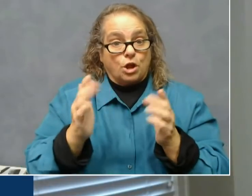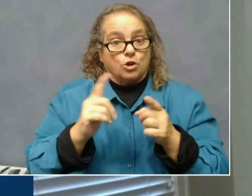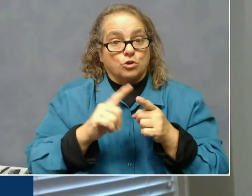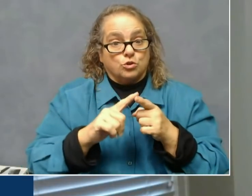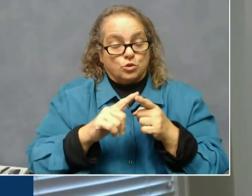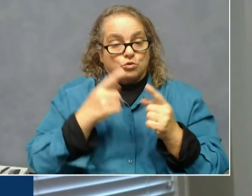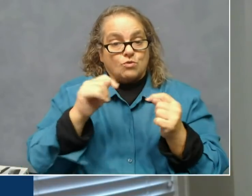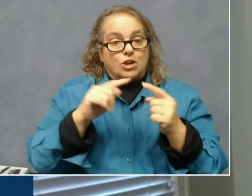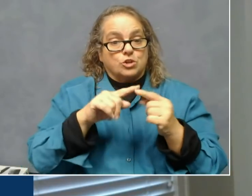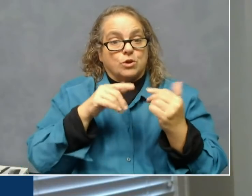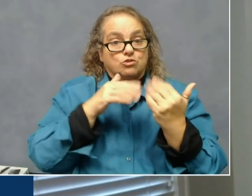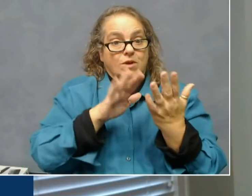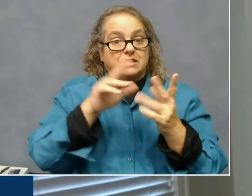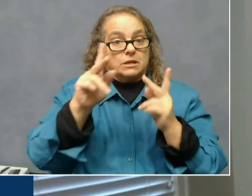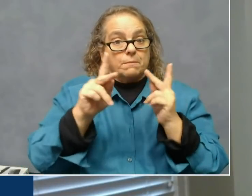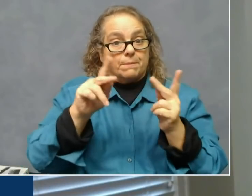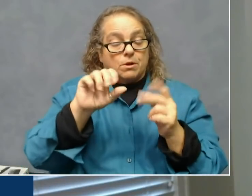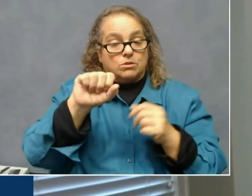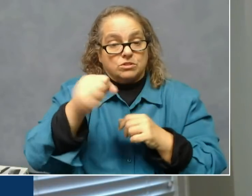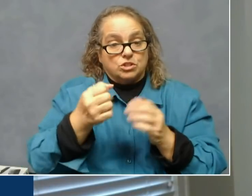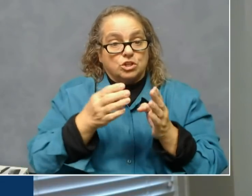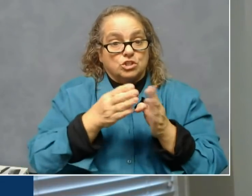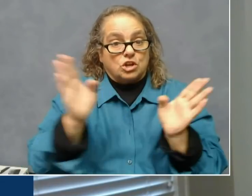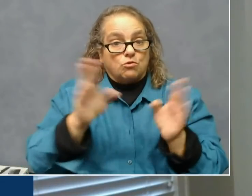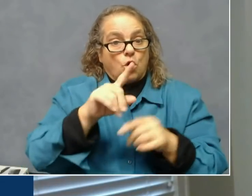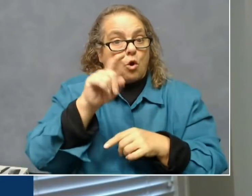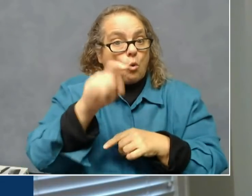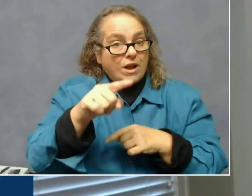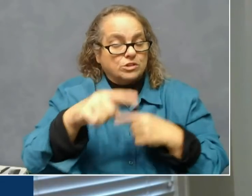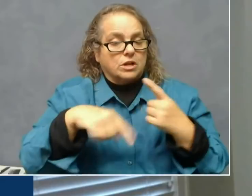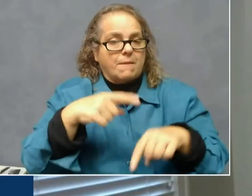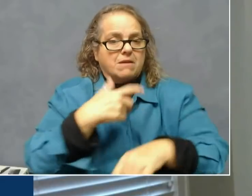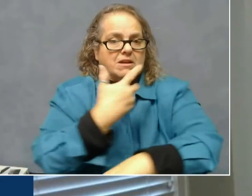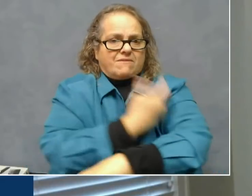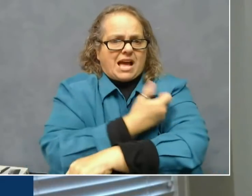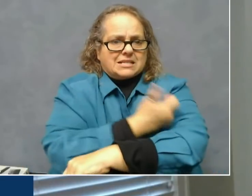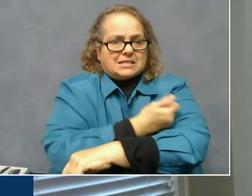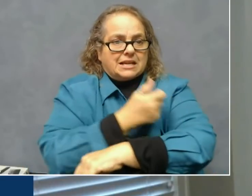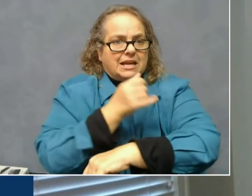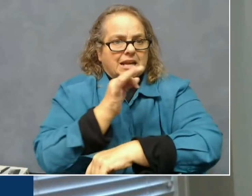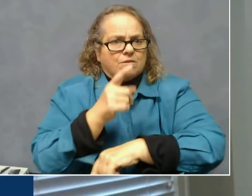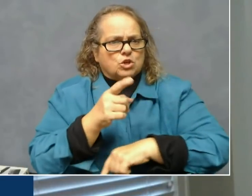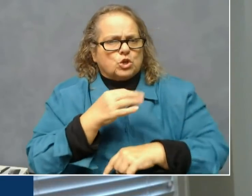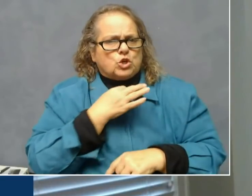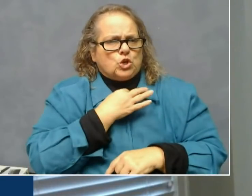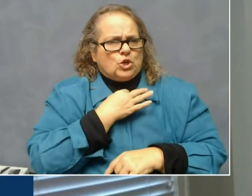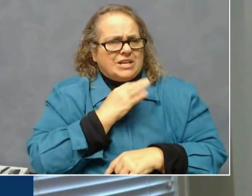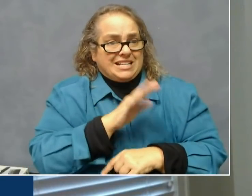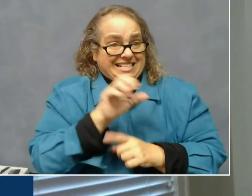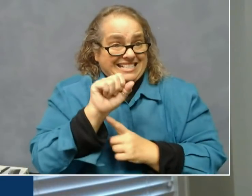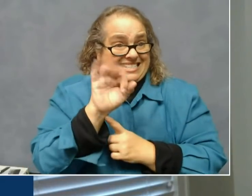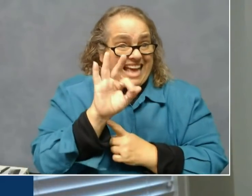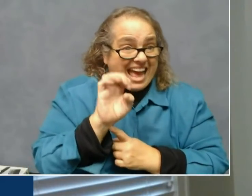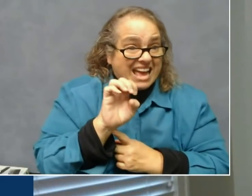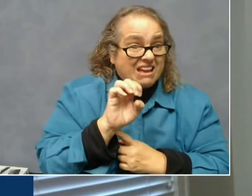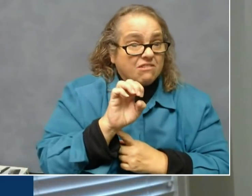people's general questions about vaccine. So if you are curious about its safety or its appropriateness for you,